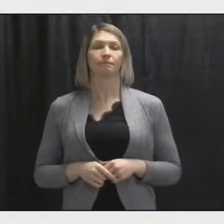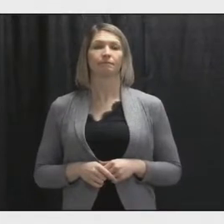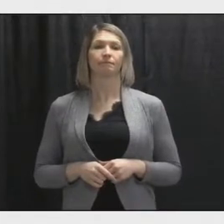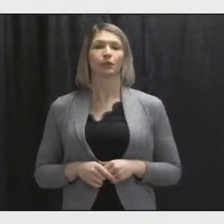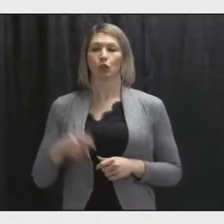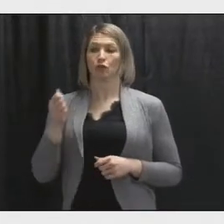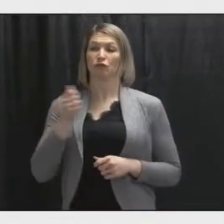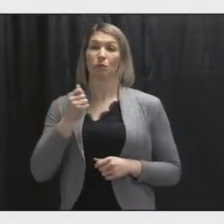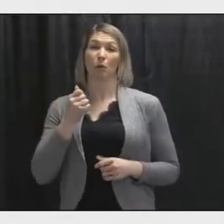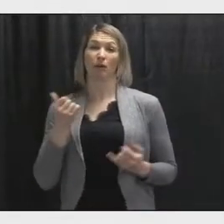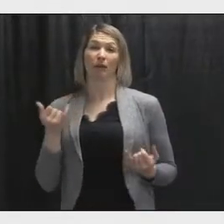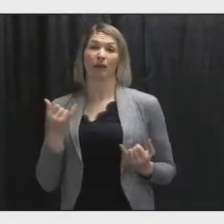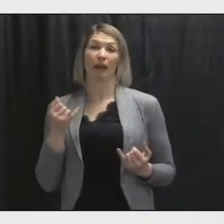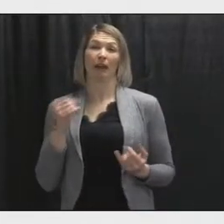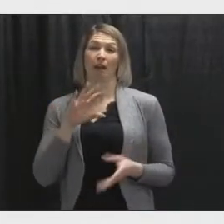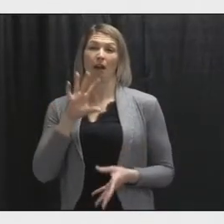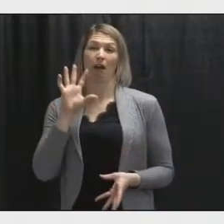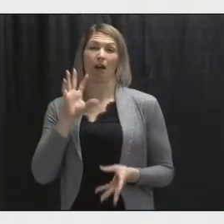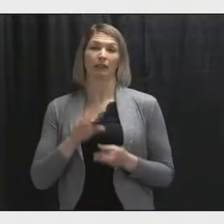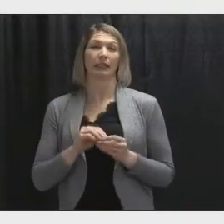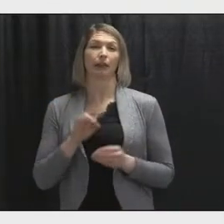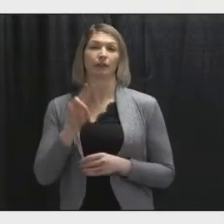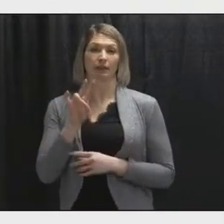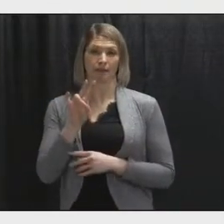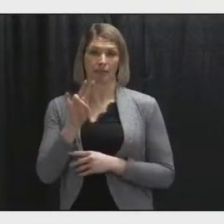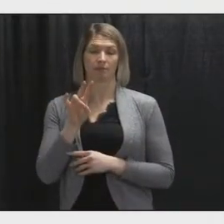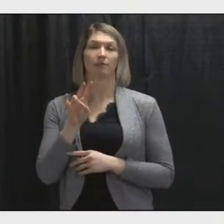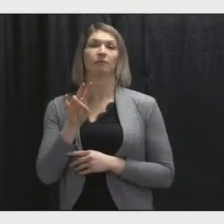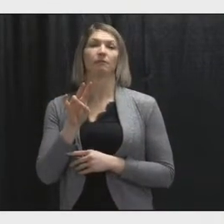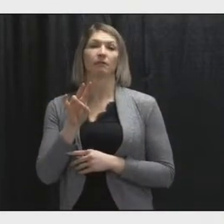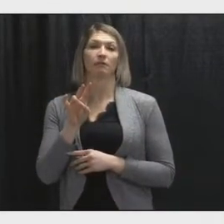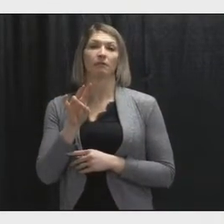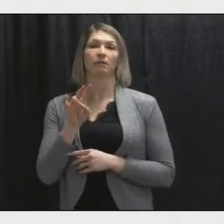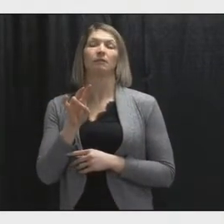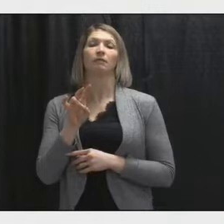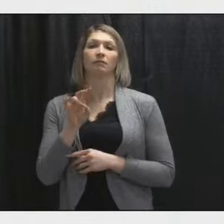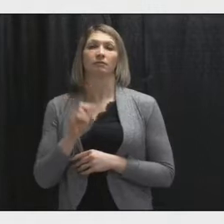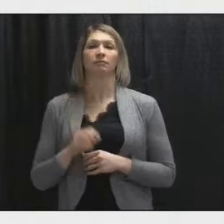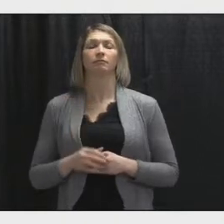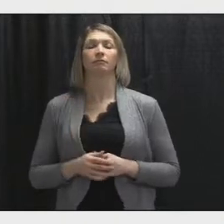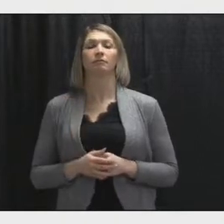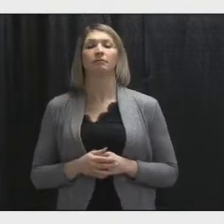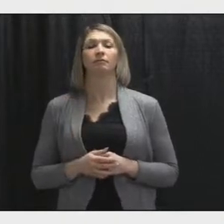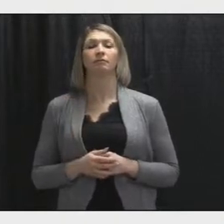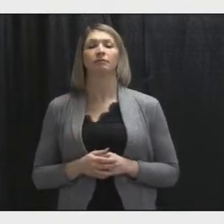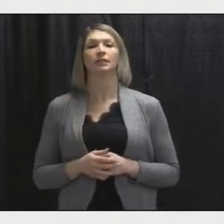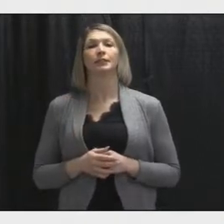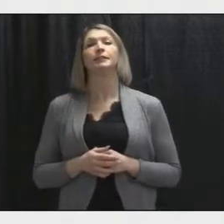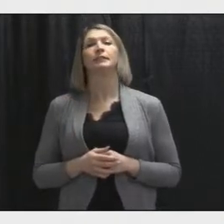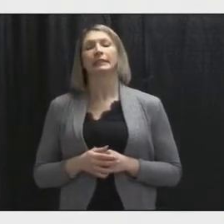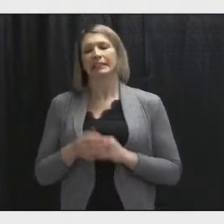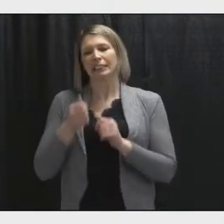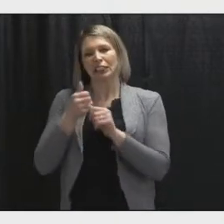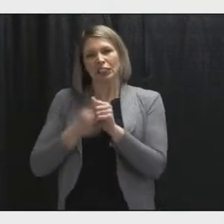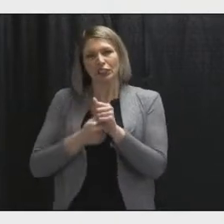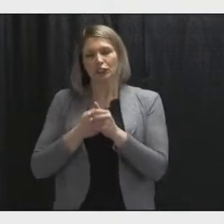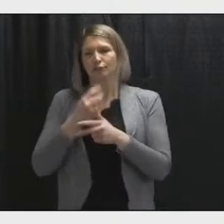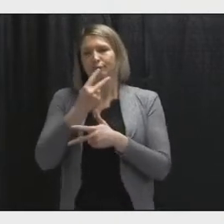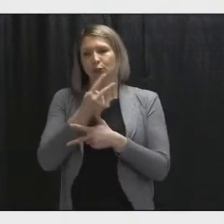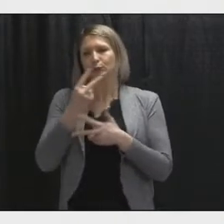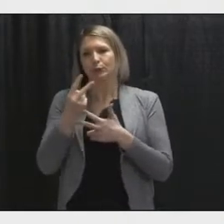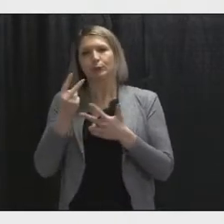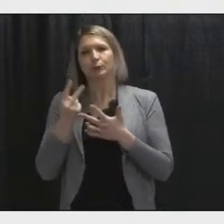7 reporters registered for today's call. In the essence of time, each reporter will have the opportunity to ask 2 questions. We suggest that you not